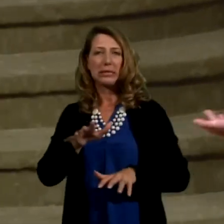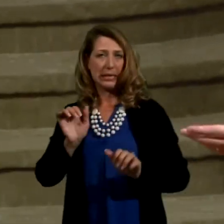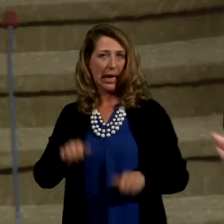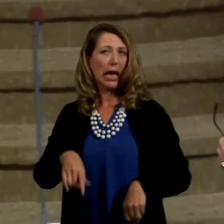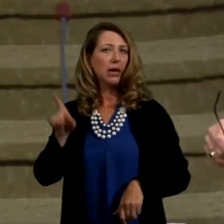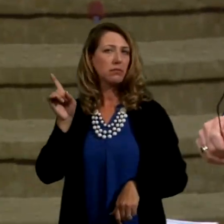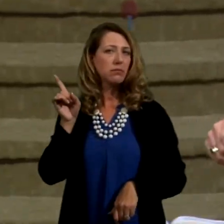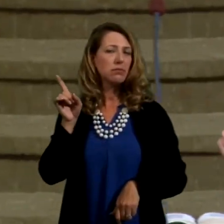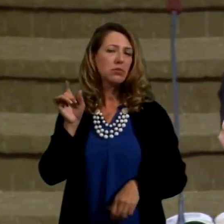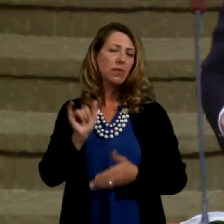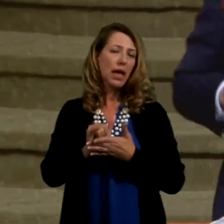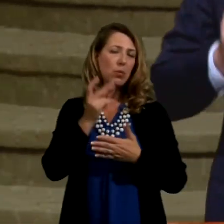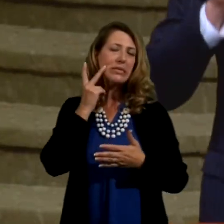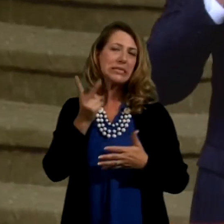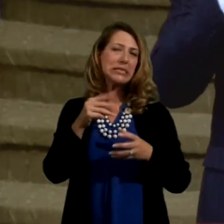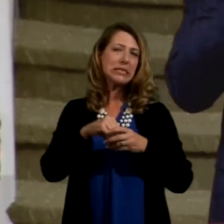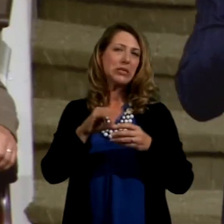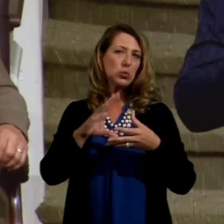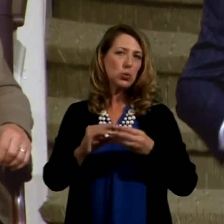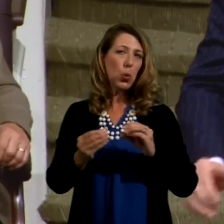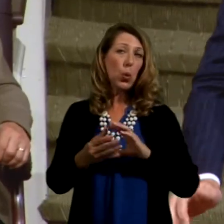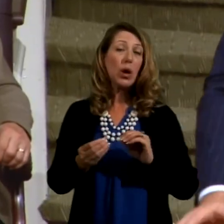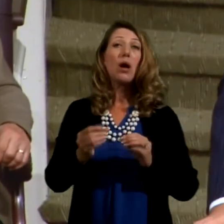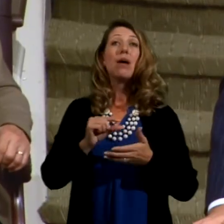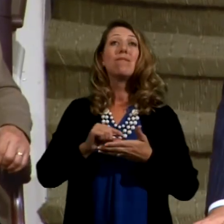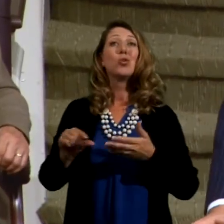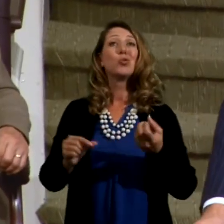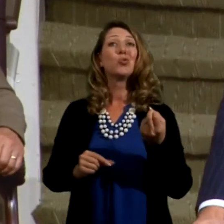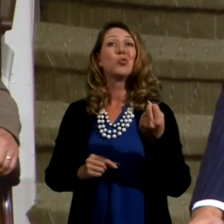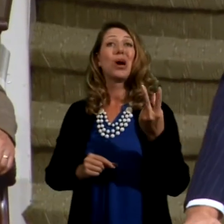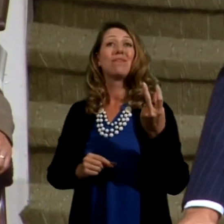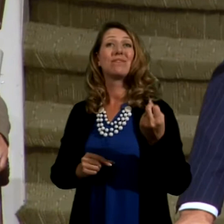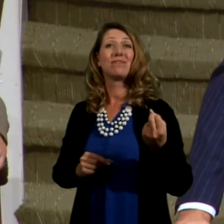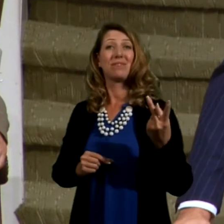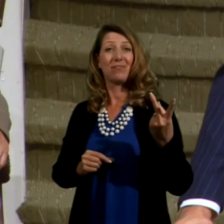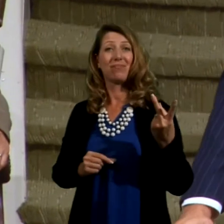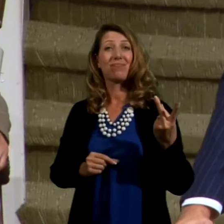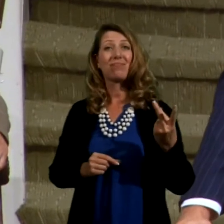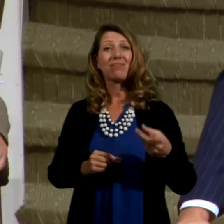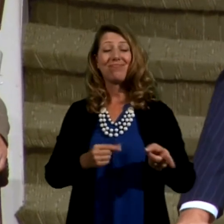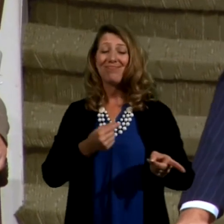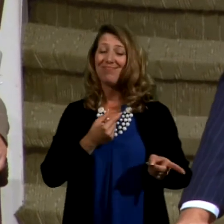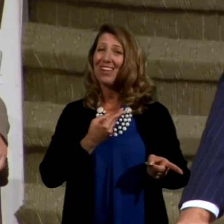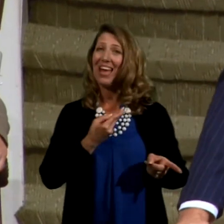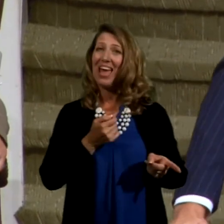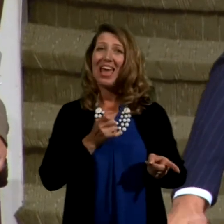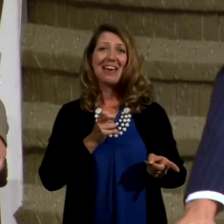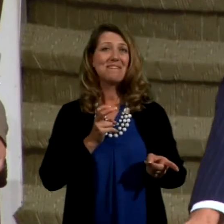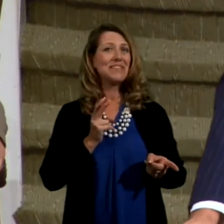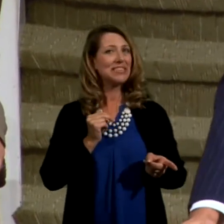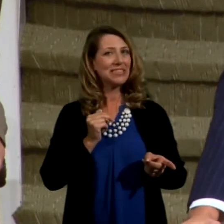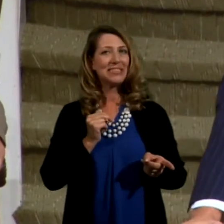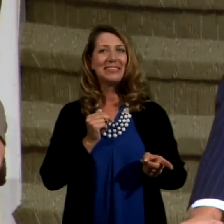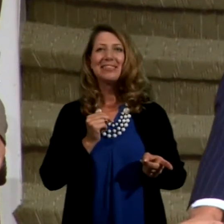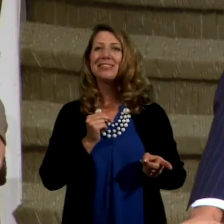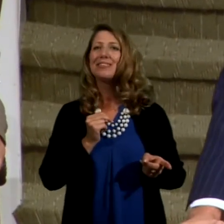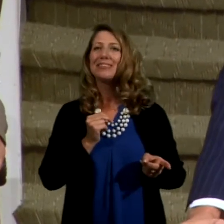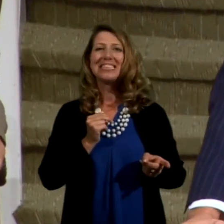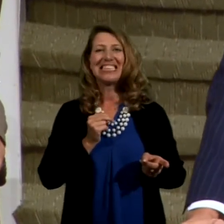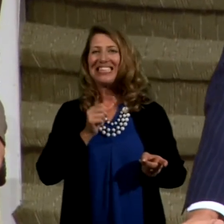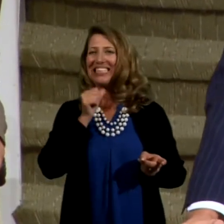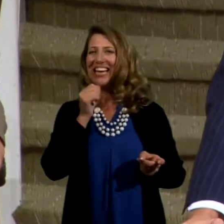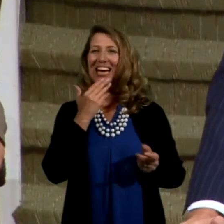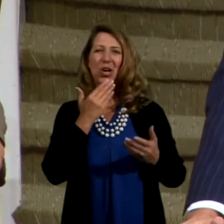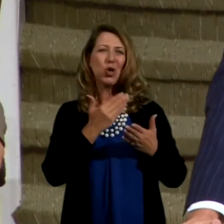situation. We see that in the story. Let's continue if we can, please. Verse number 12. And because the haven was not commodious to winter in,